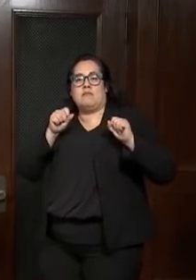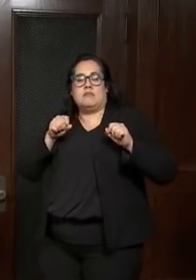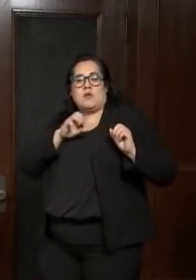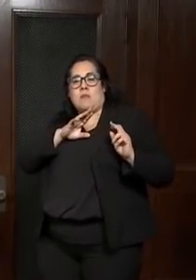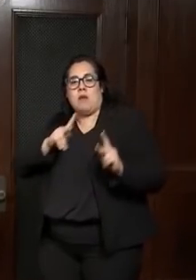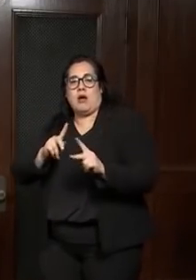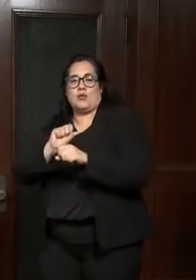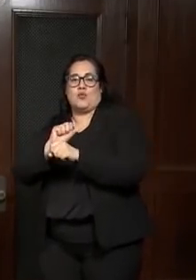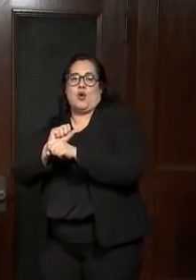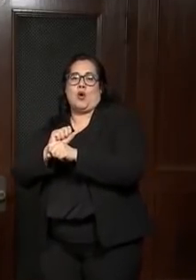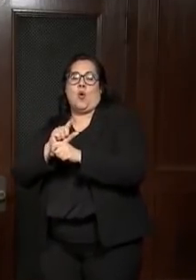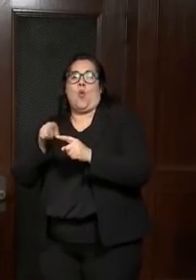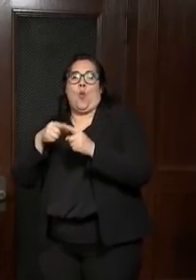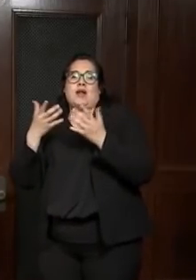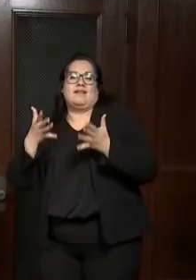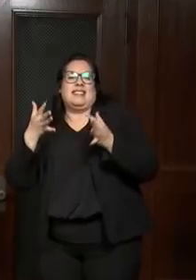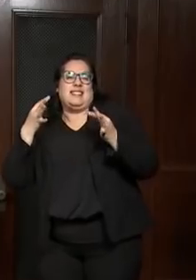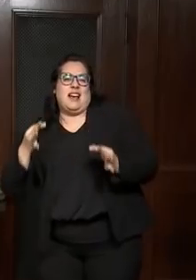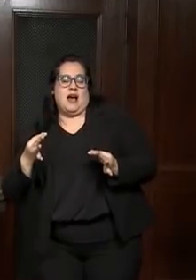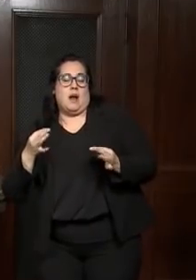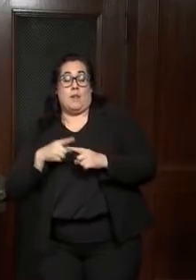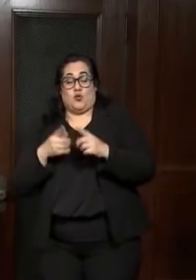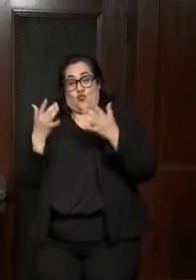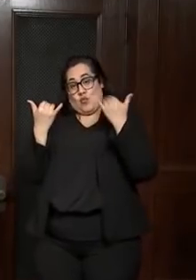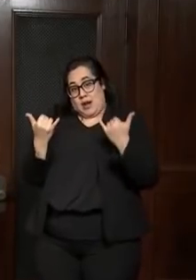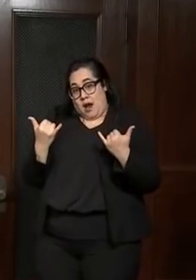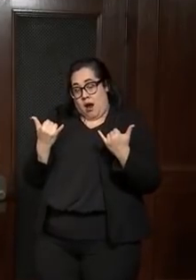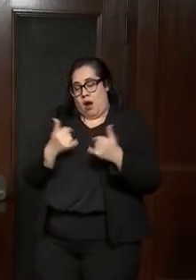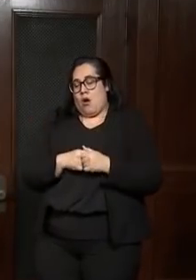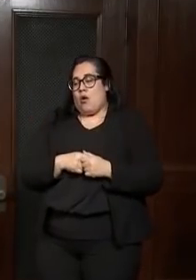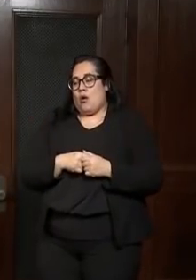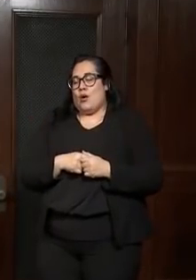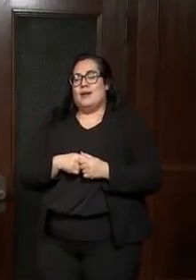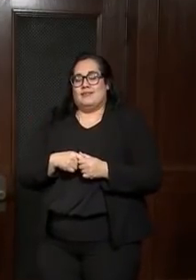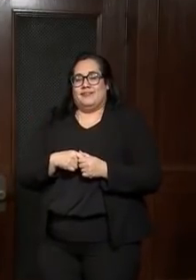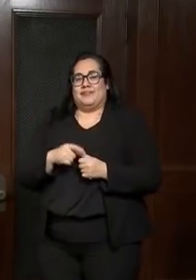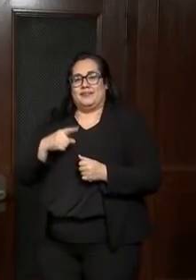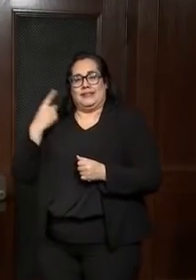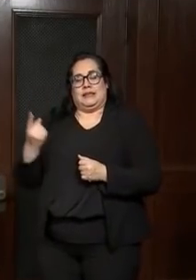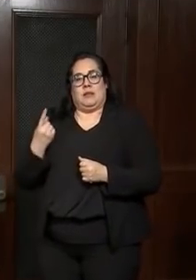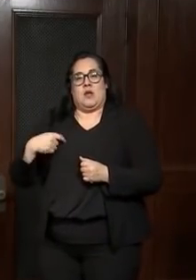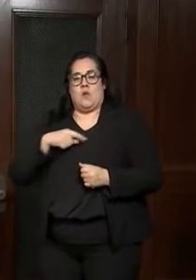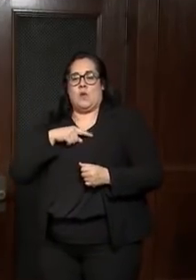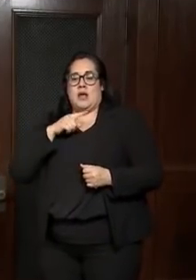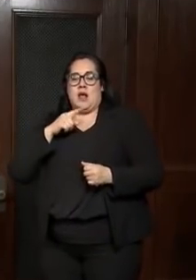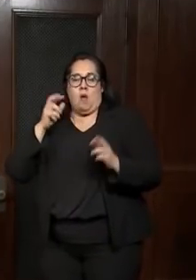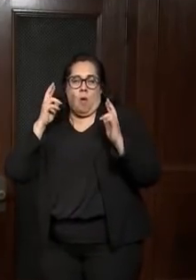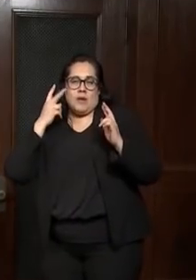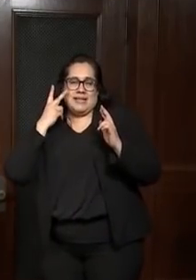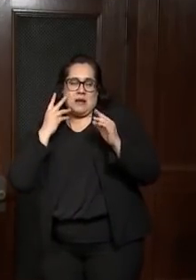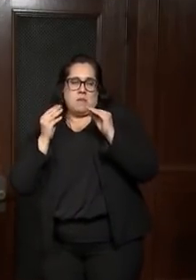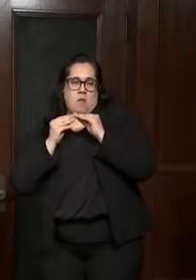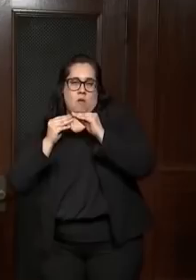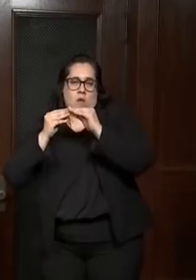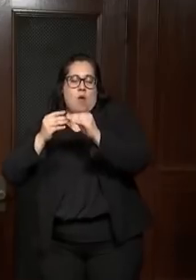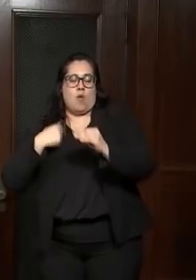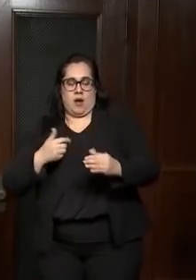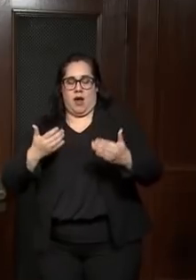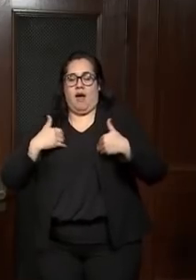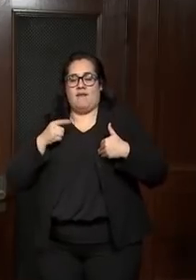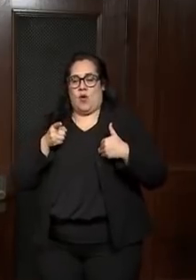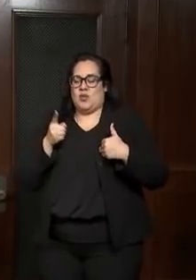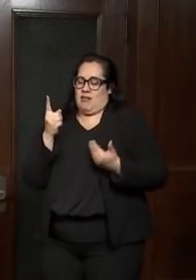decide to make those moves. So right now, it is something in which we hope to see more. We've got